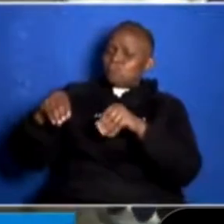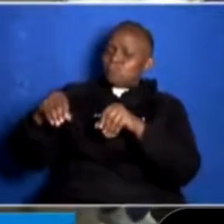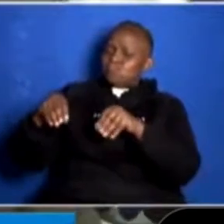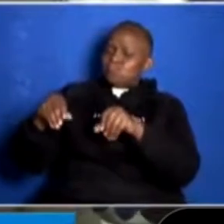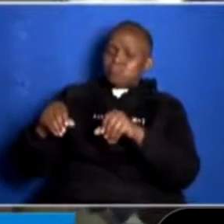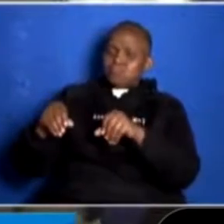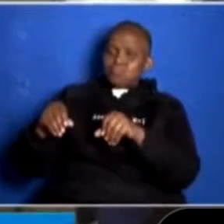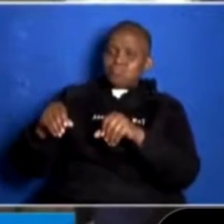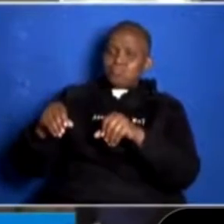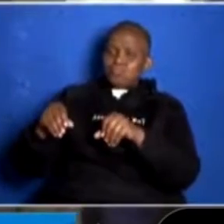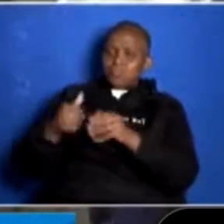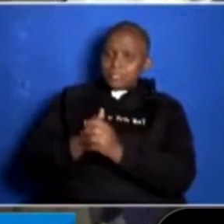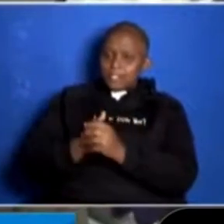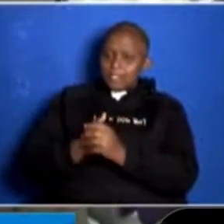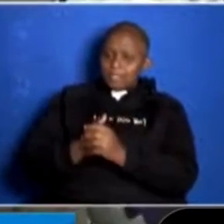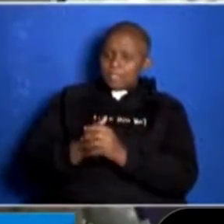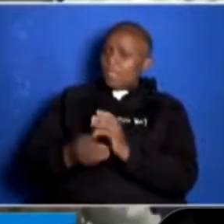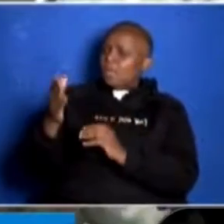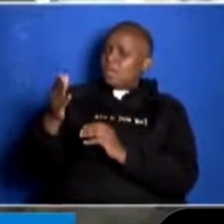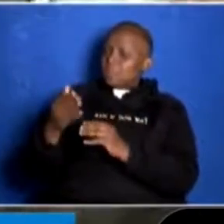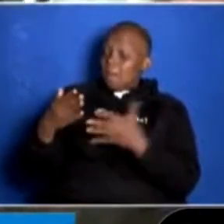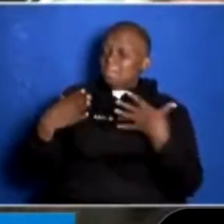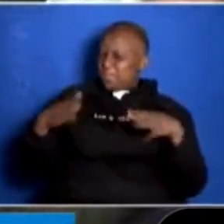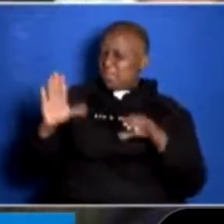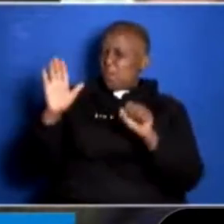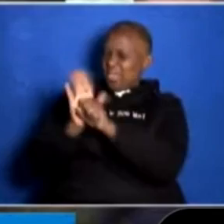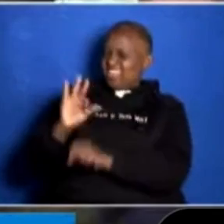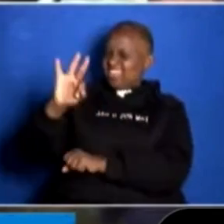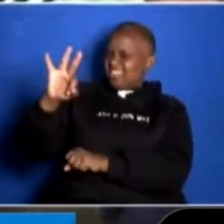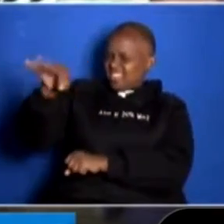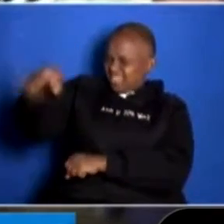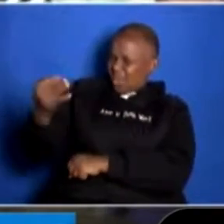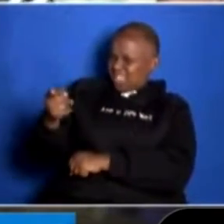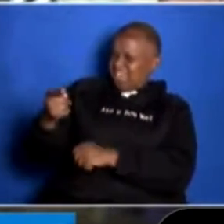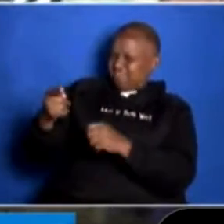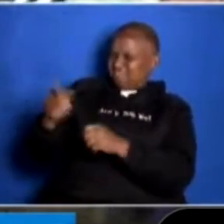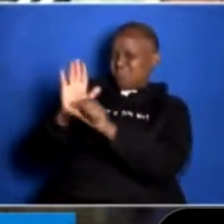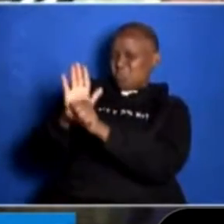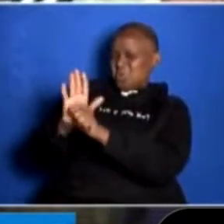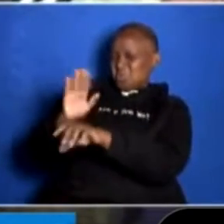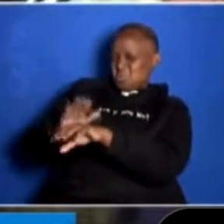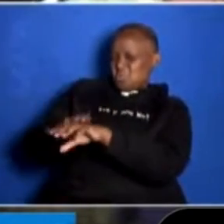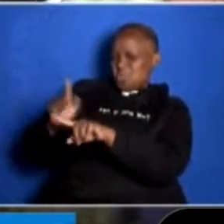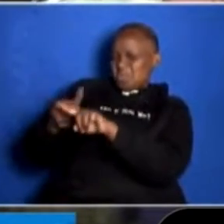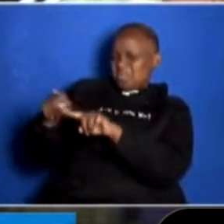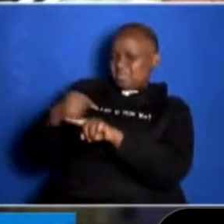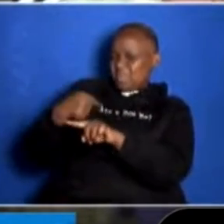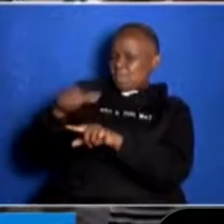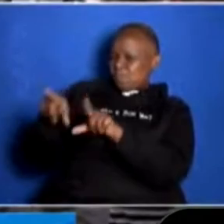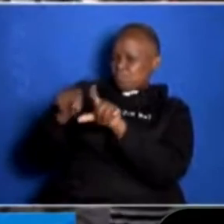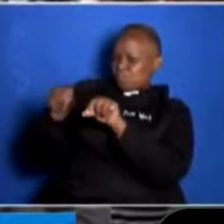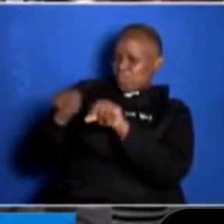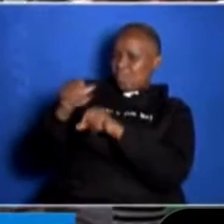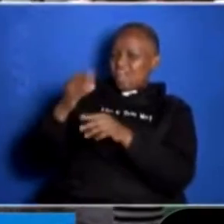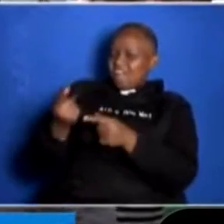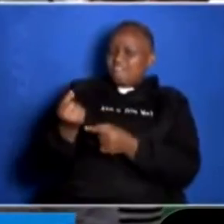Wakakamavu wenye udhamana watu wa nguvu. Masses are great. Umati ni mzuri. But there has to be some few people.